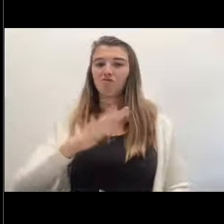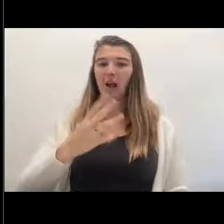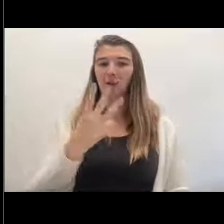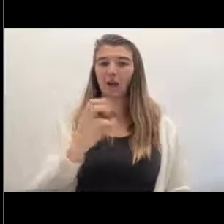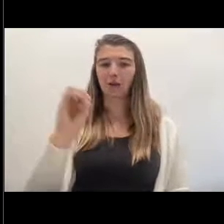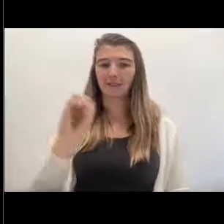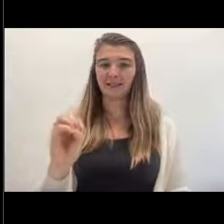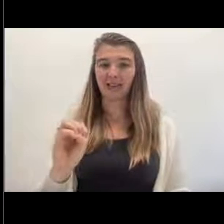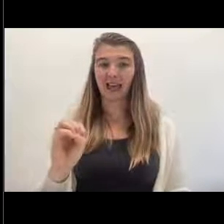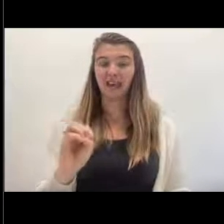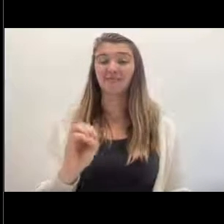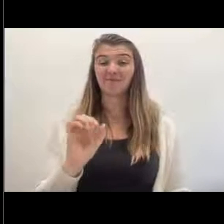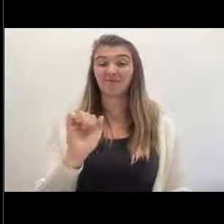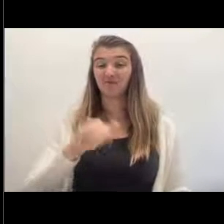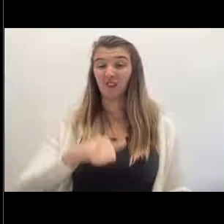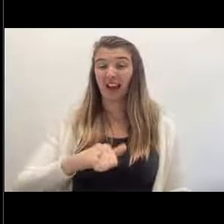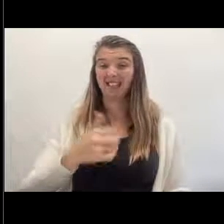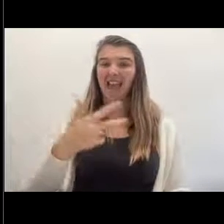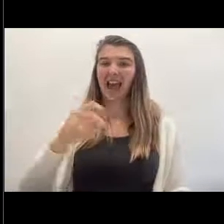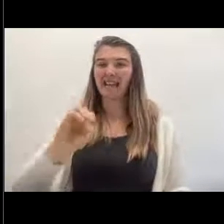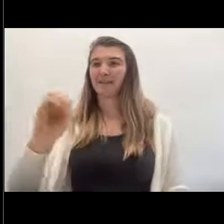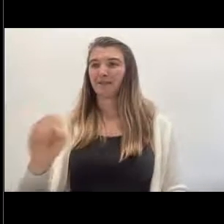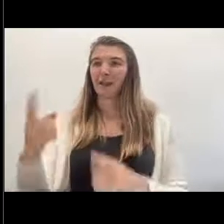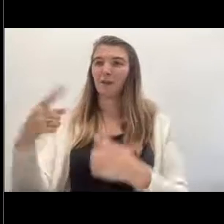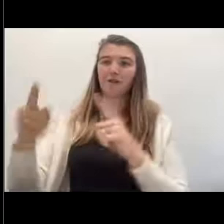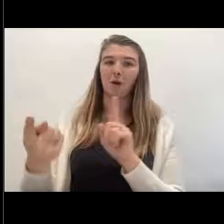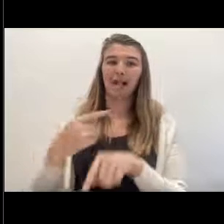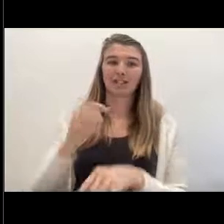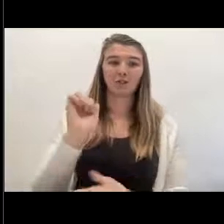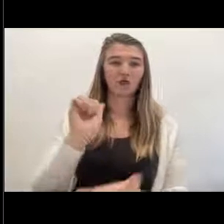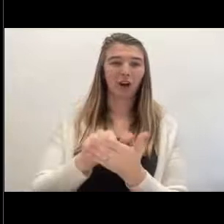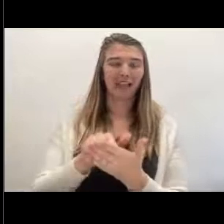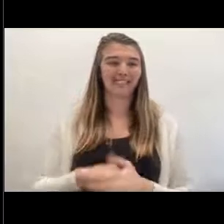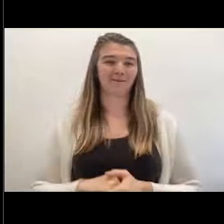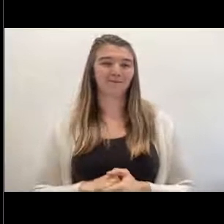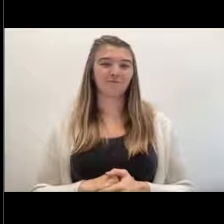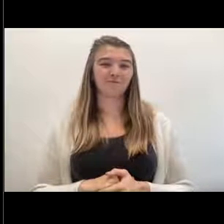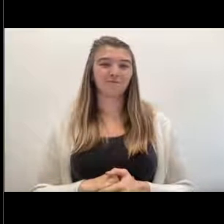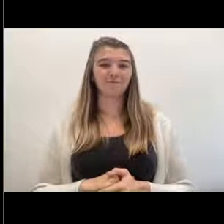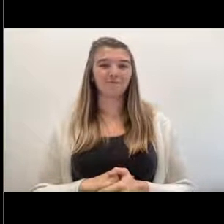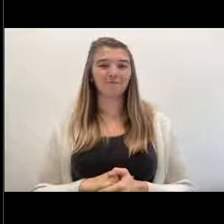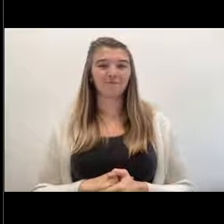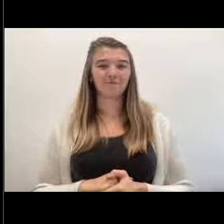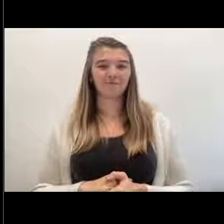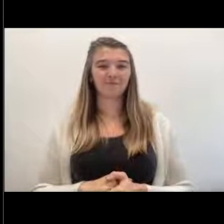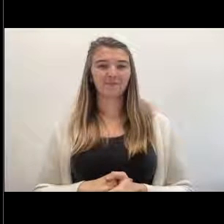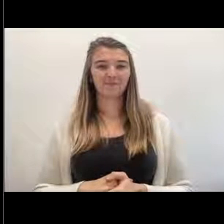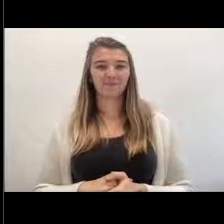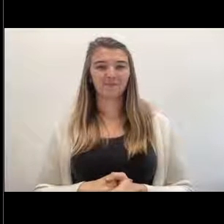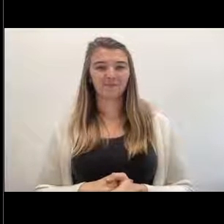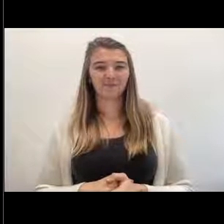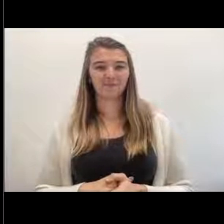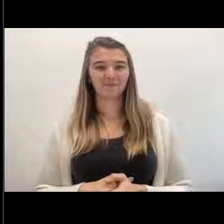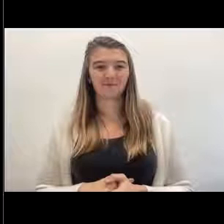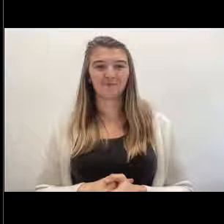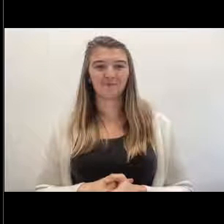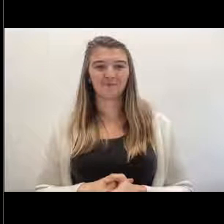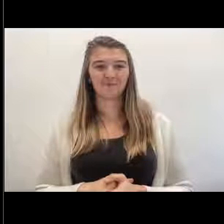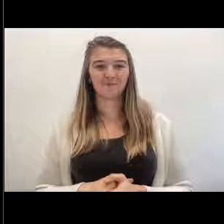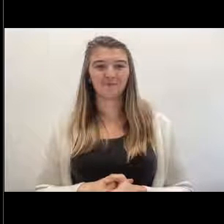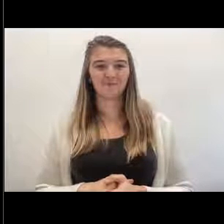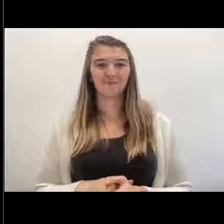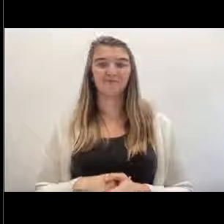80% majority is correct, and that is great. Okay, so I will then continue with